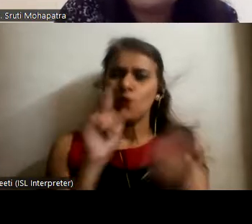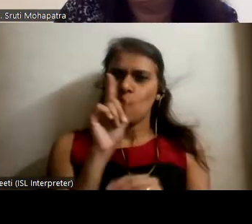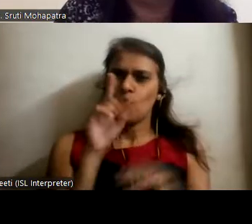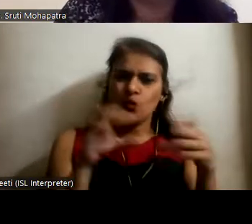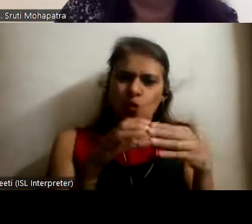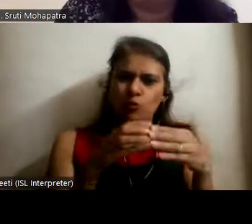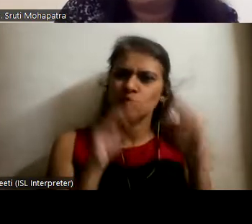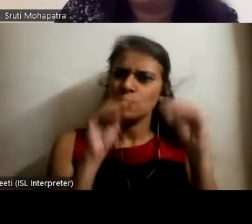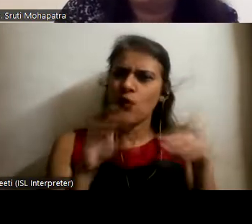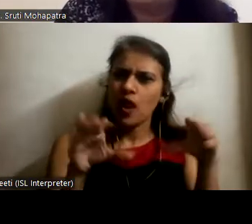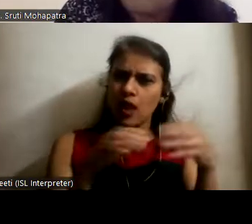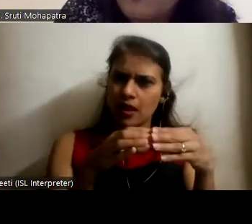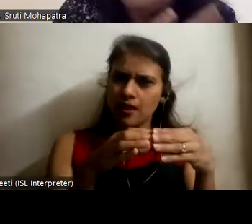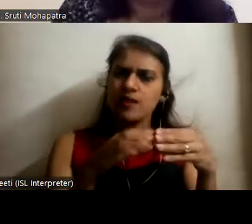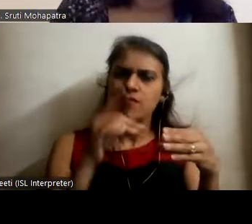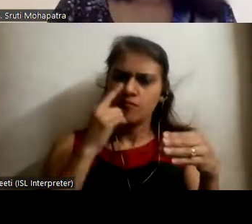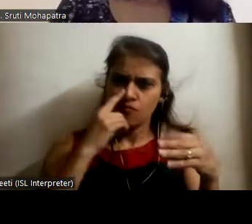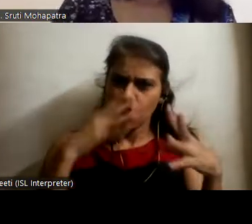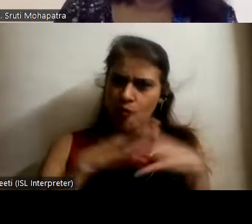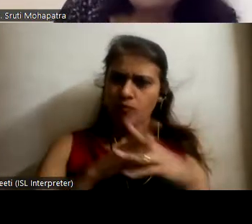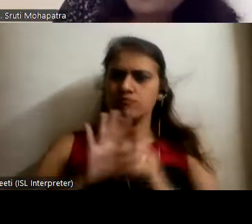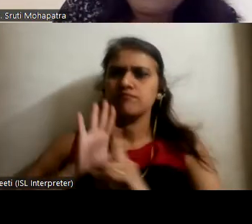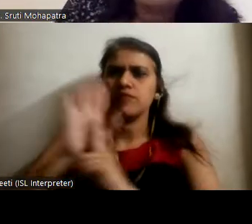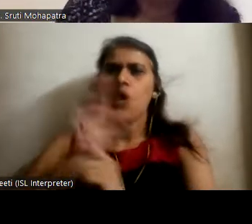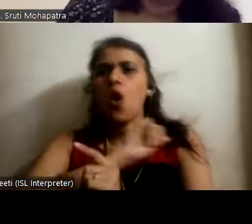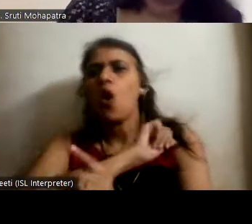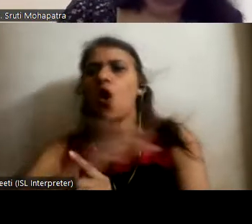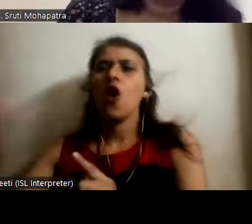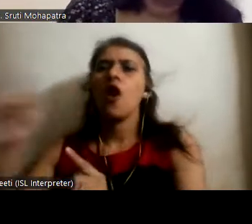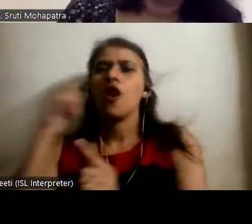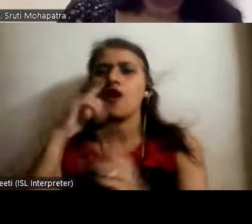women, they represented all women. But later on,